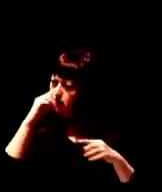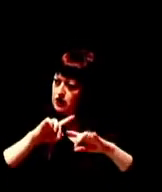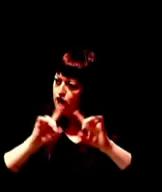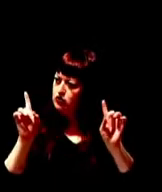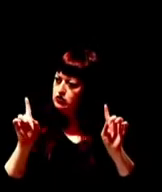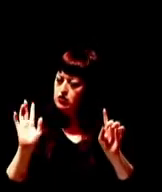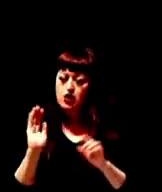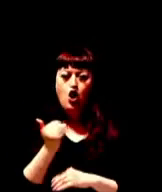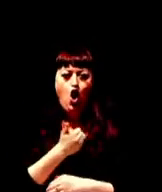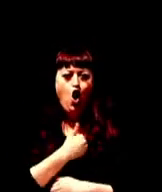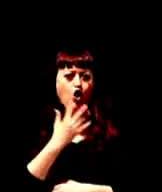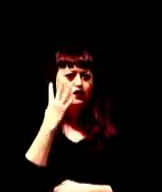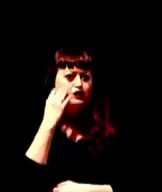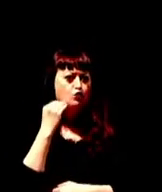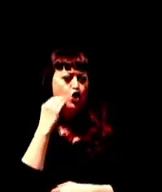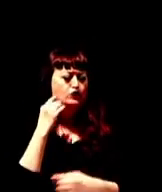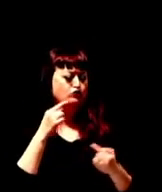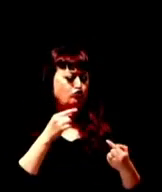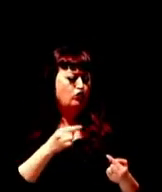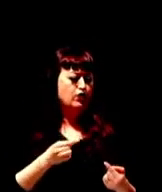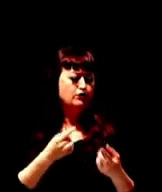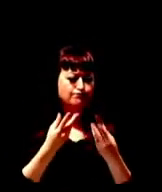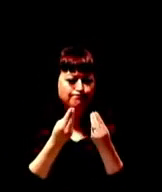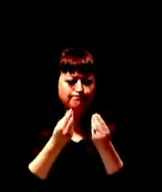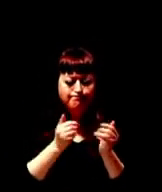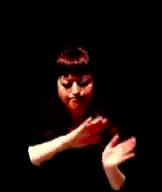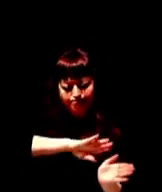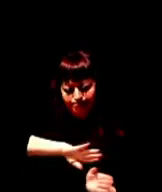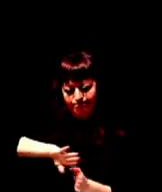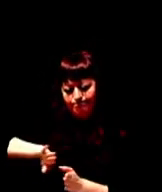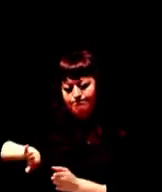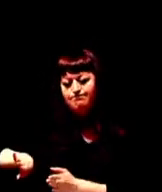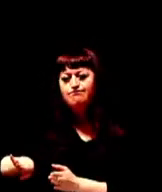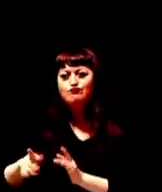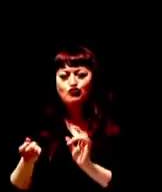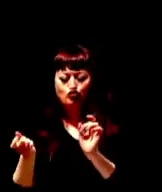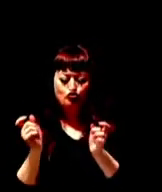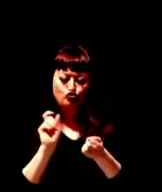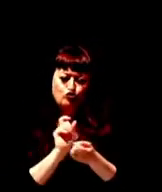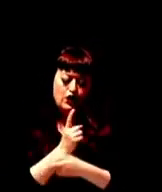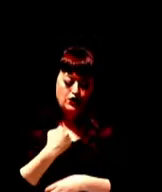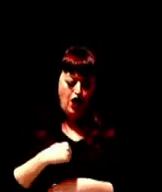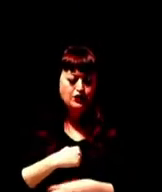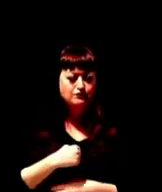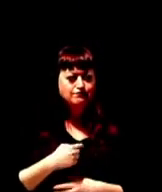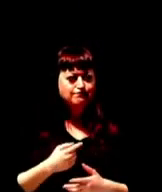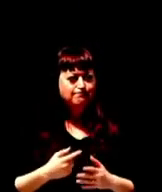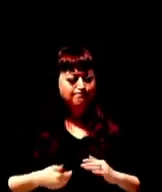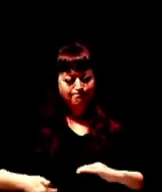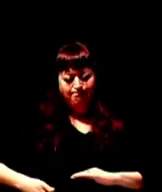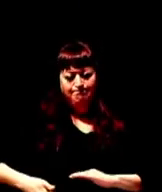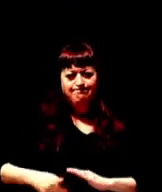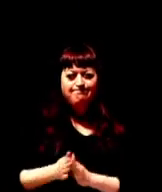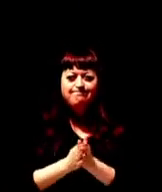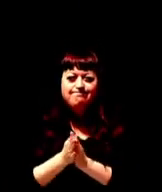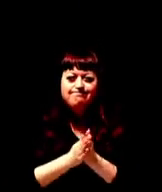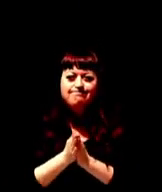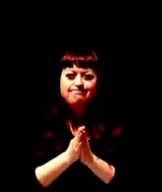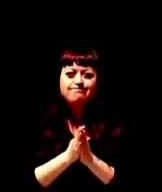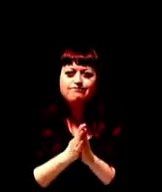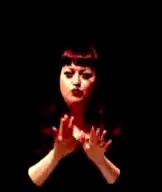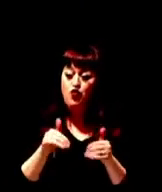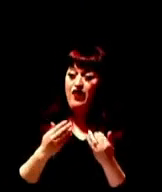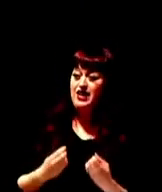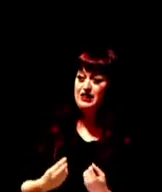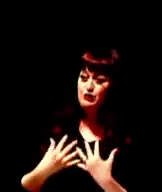faced and overcame helped to mold us, shape us, put a fire in our bellies, and give us inspiration